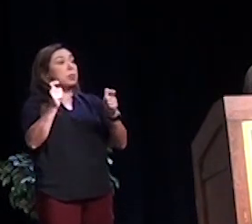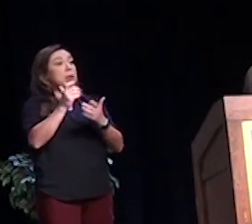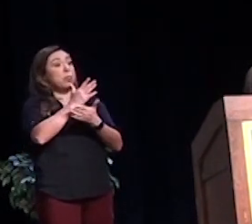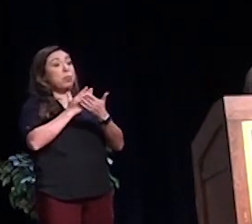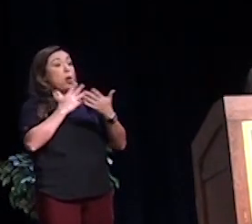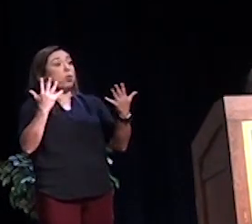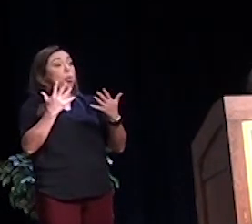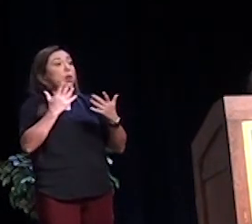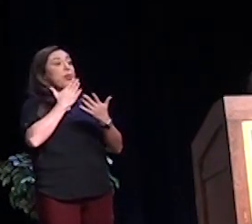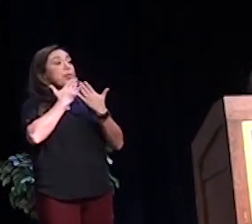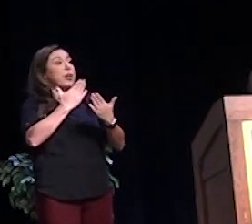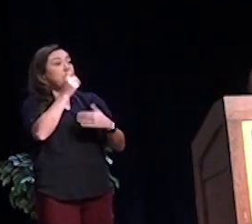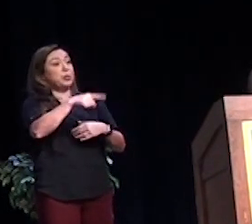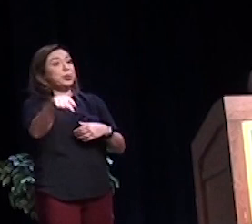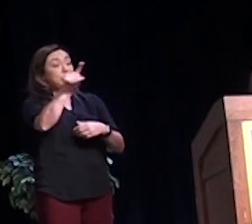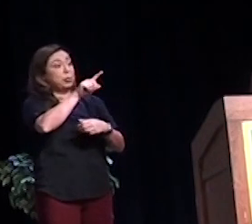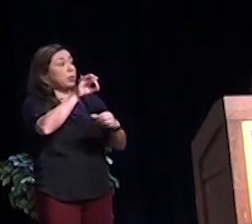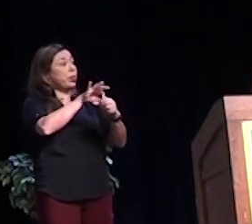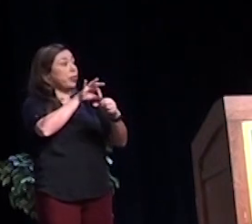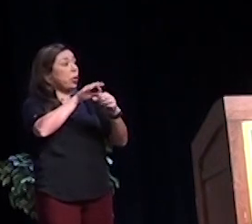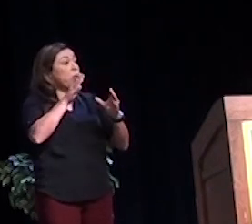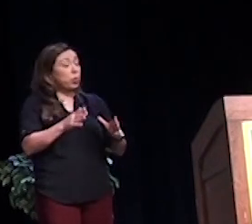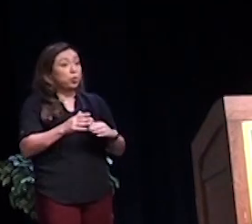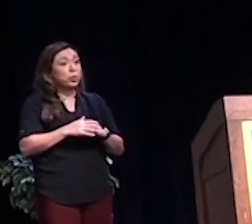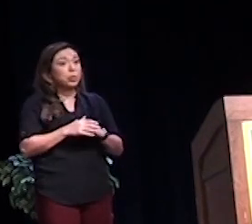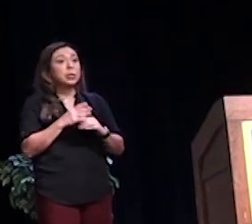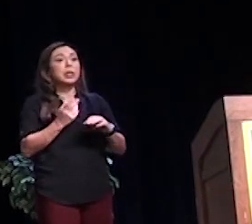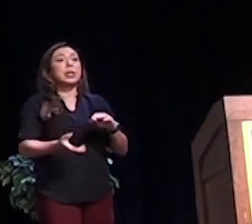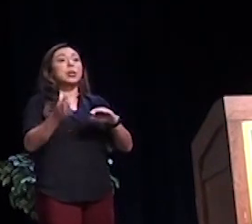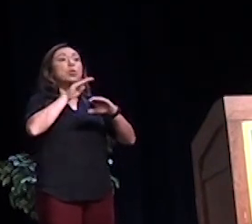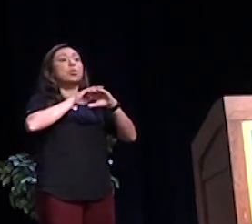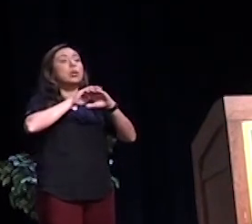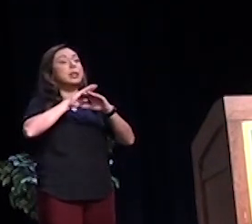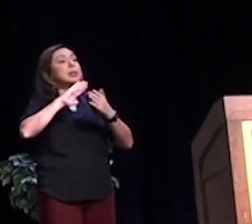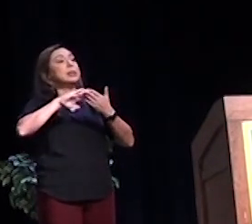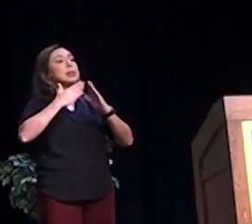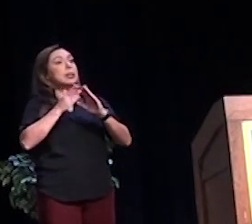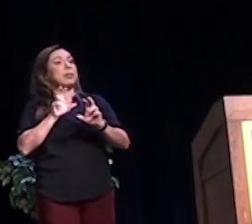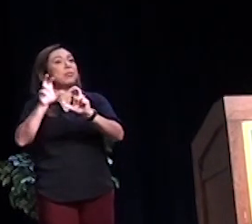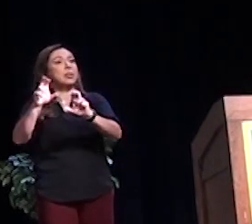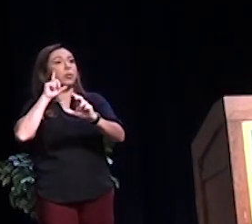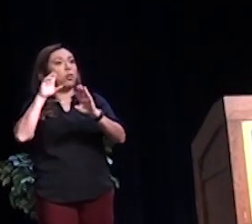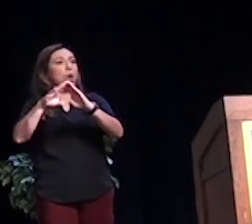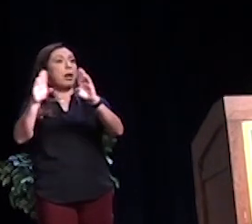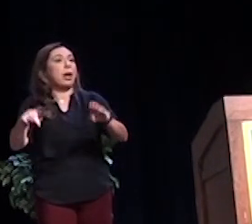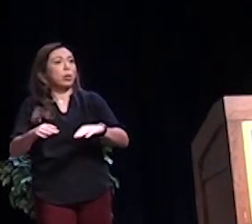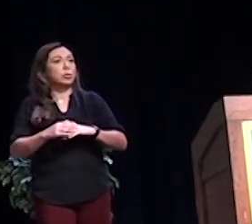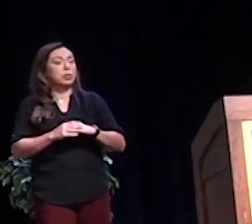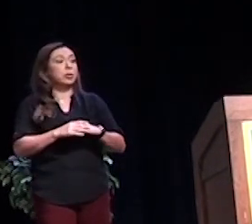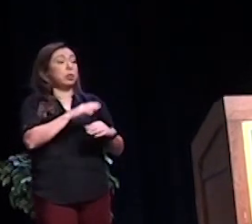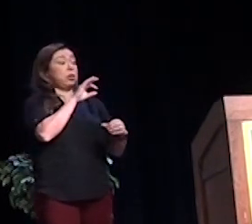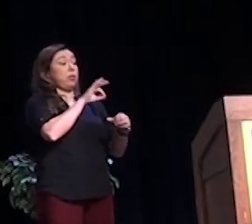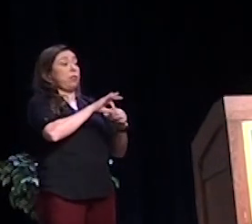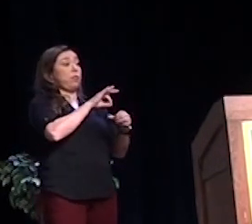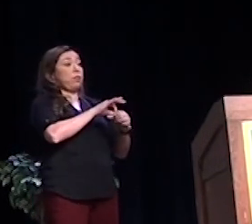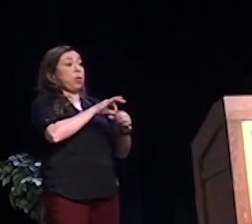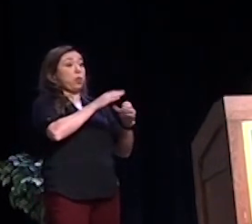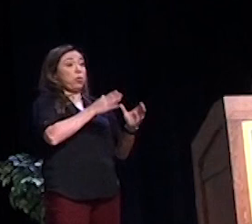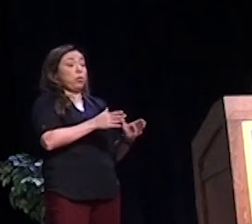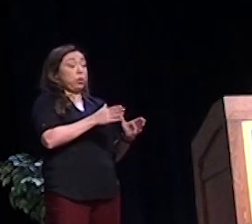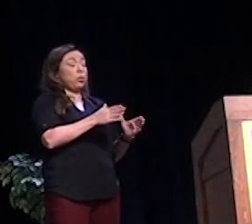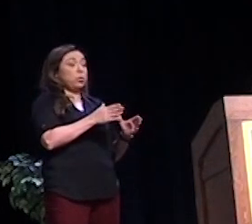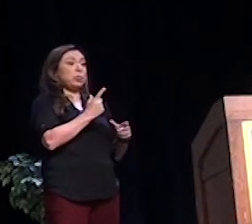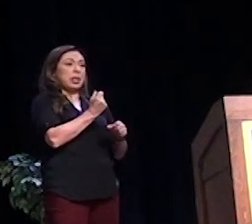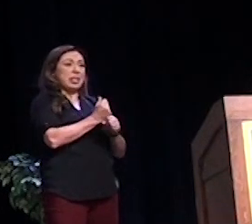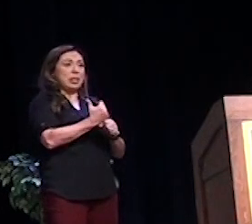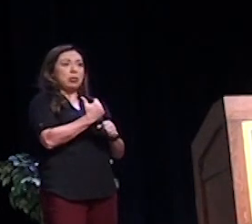part of, thanks to you, the voters, it's to increase city investment in housing. And the voters, just over a year and a half ago,